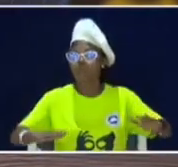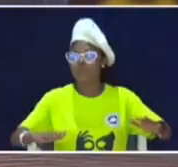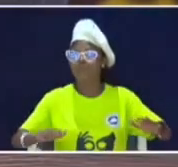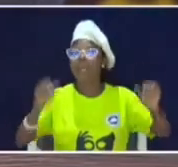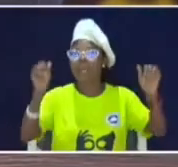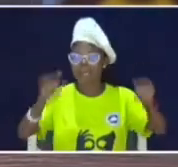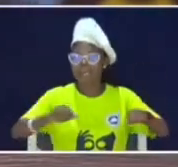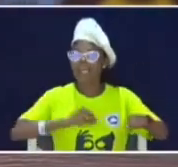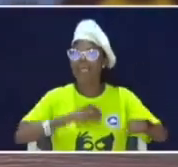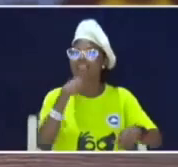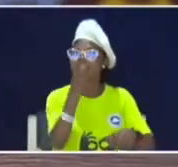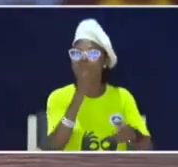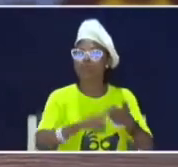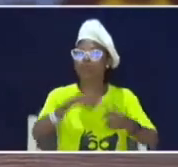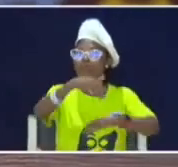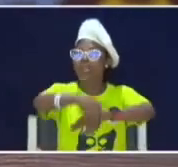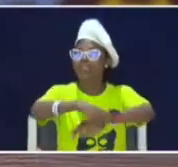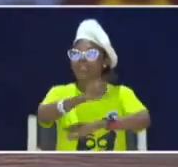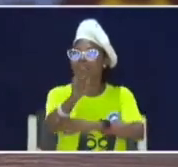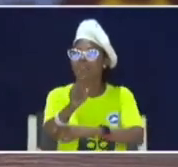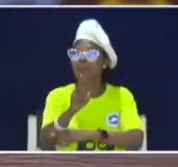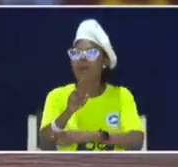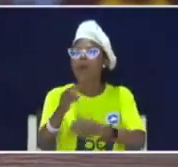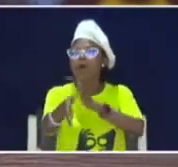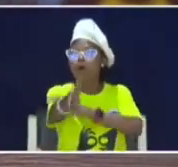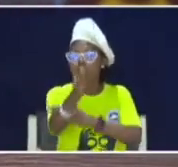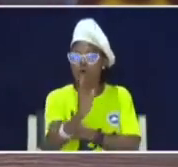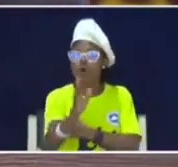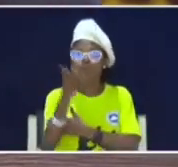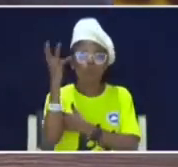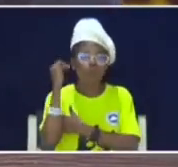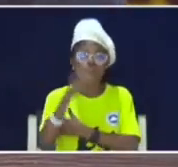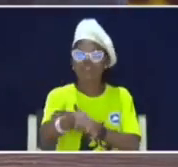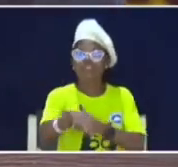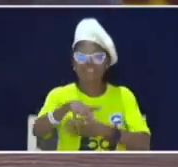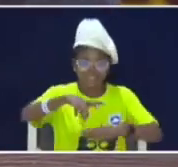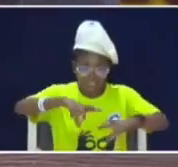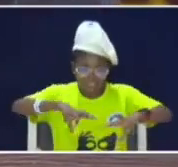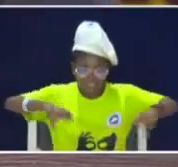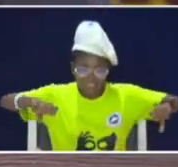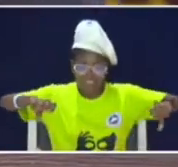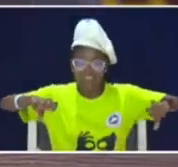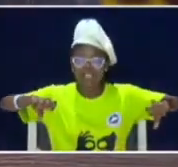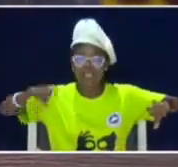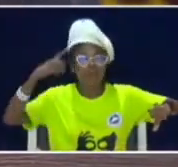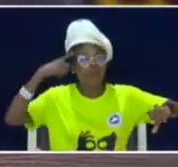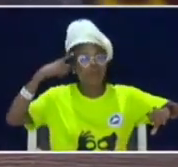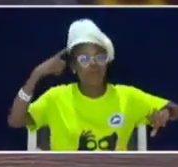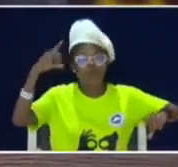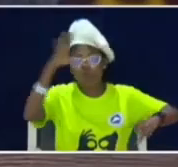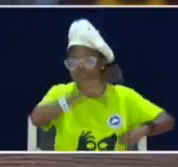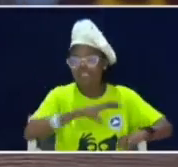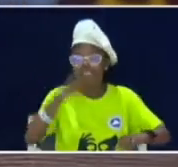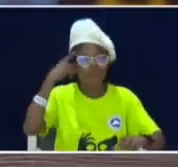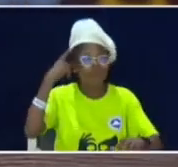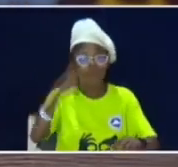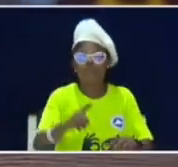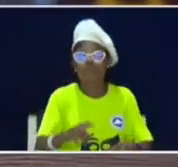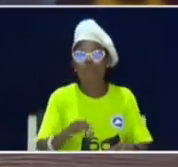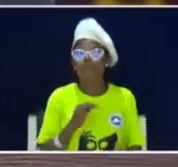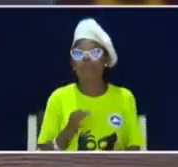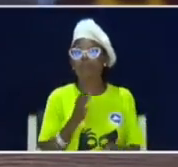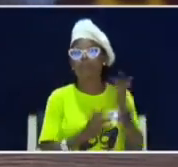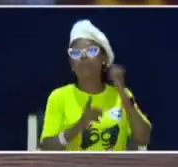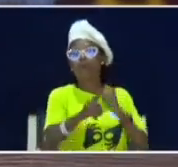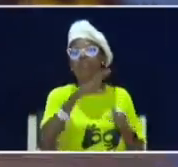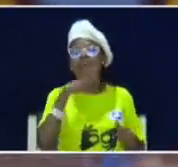Can I tell you tonight? God was searching for men. And he went into the family of Adeboye. And